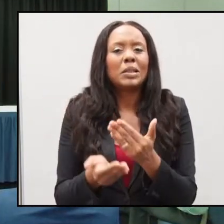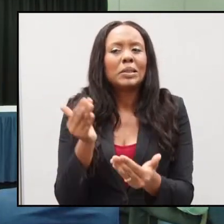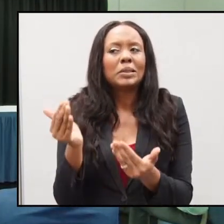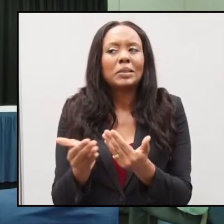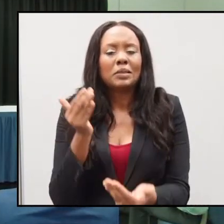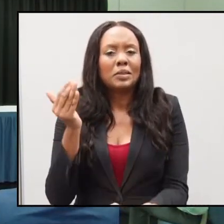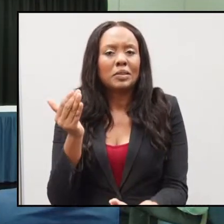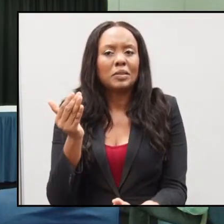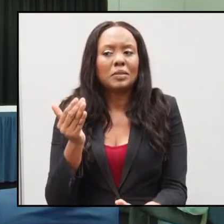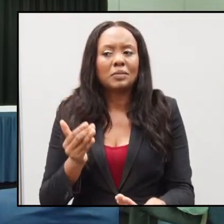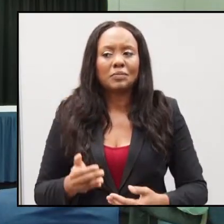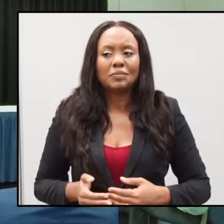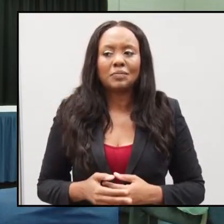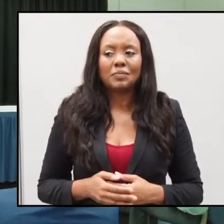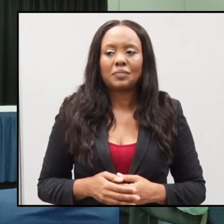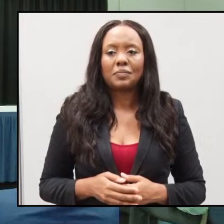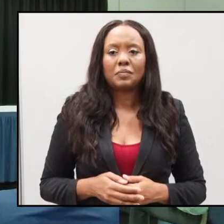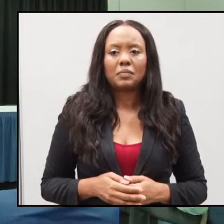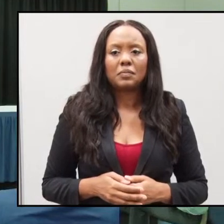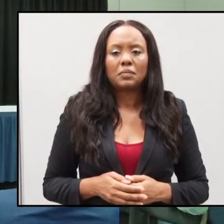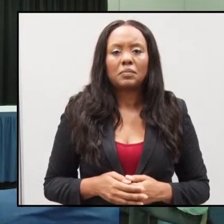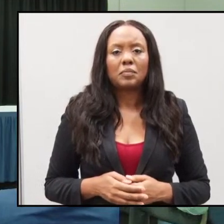to lend both